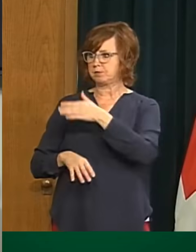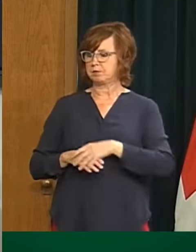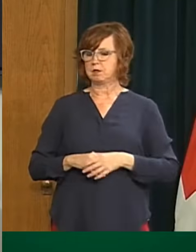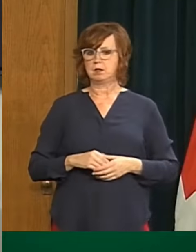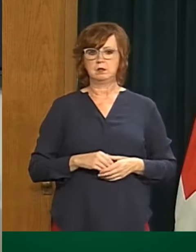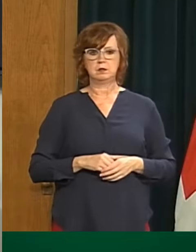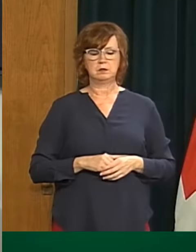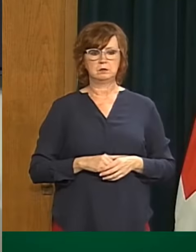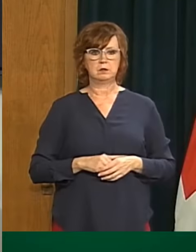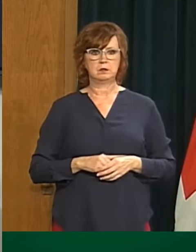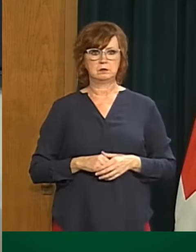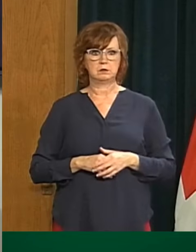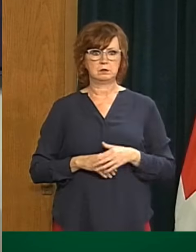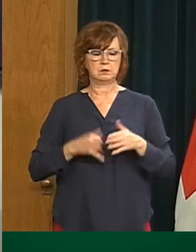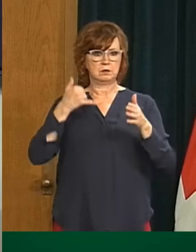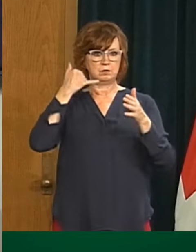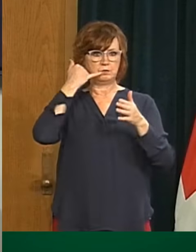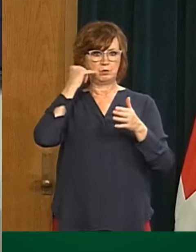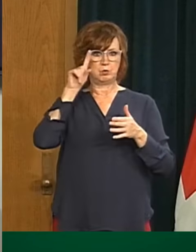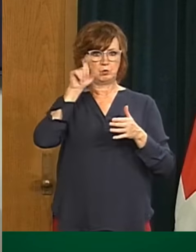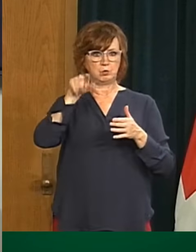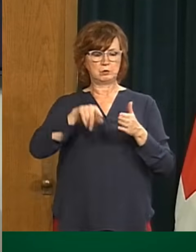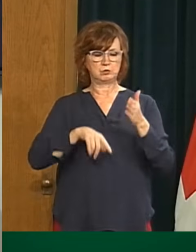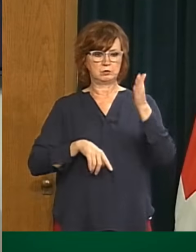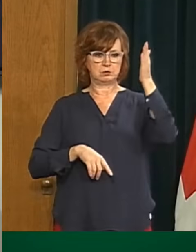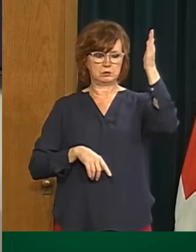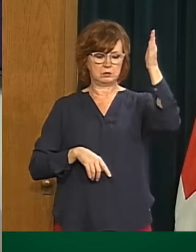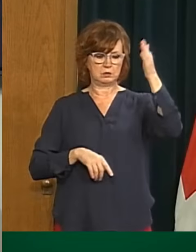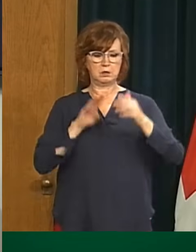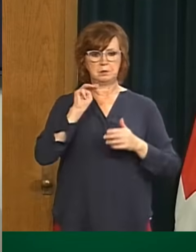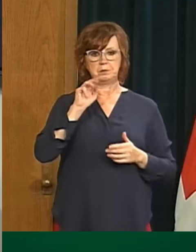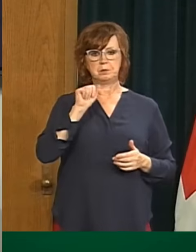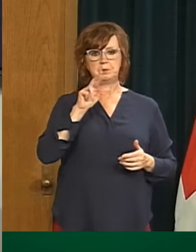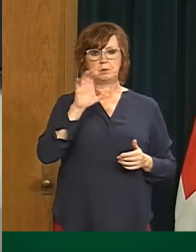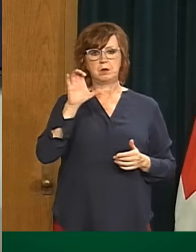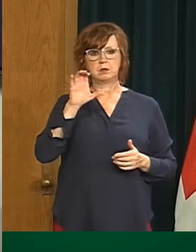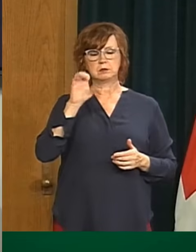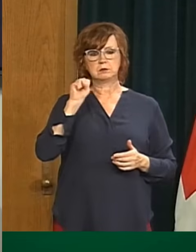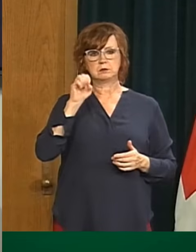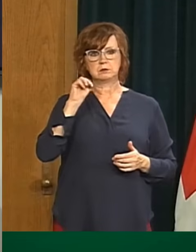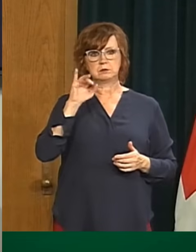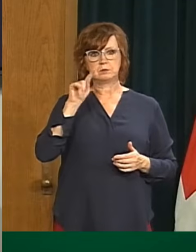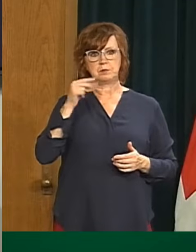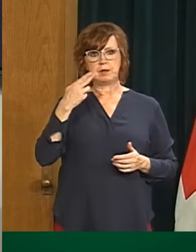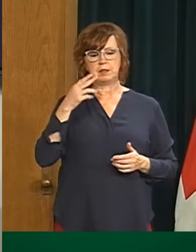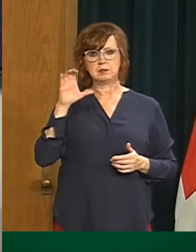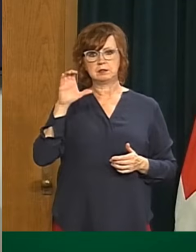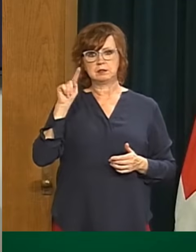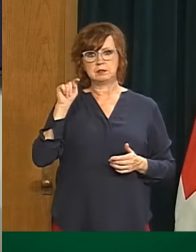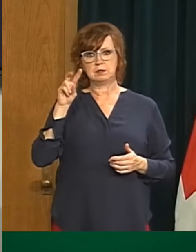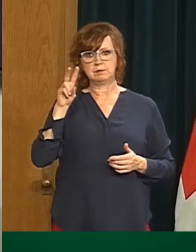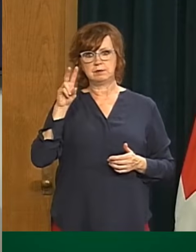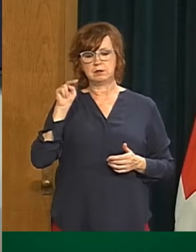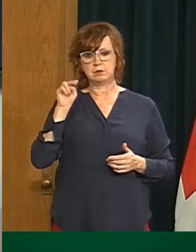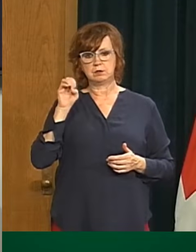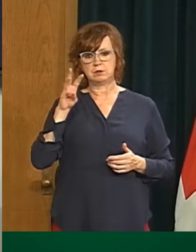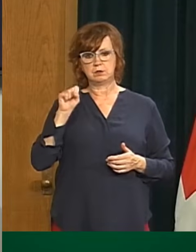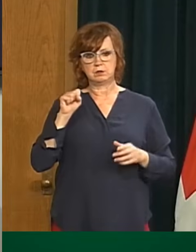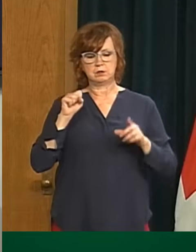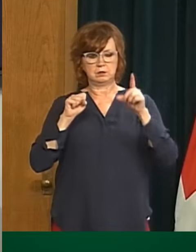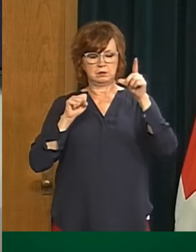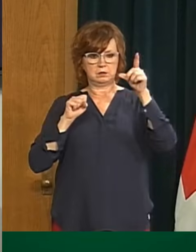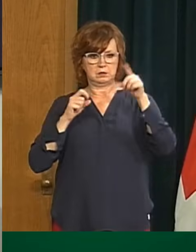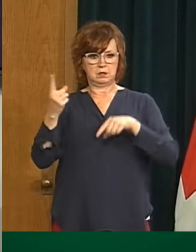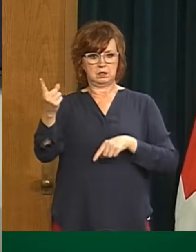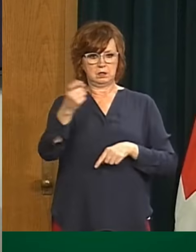We'll take our next question from the phone line, operator. We have Mark Smith with CTV. Do we have a